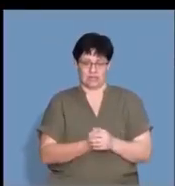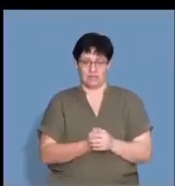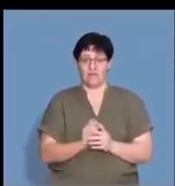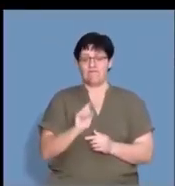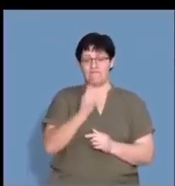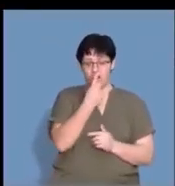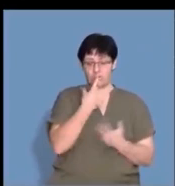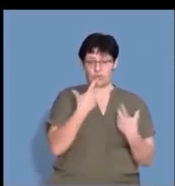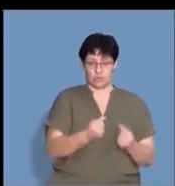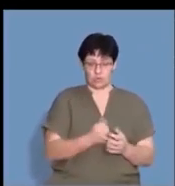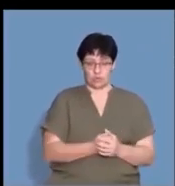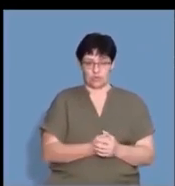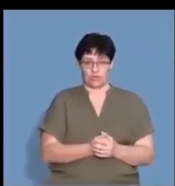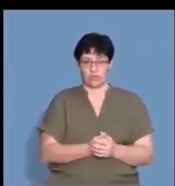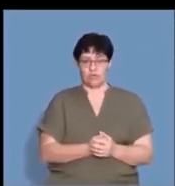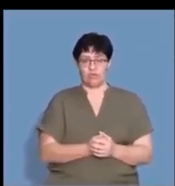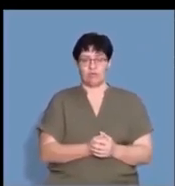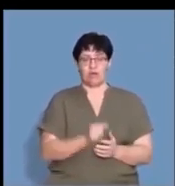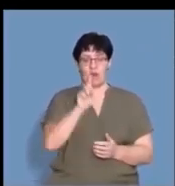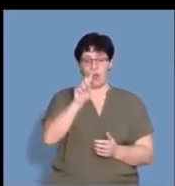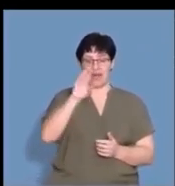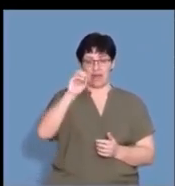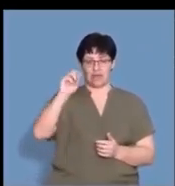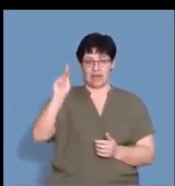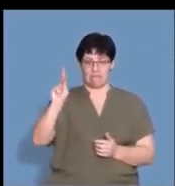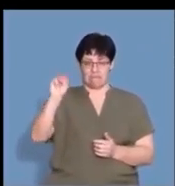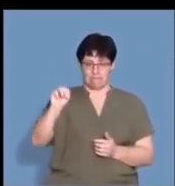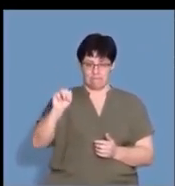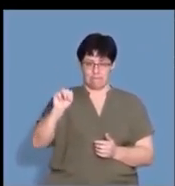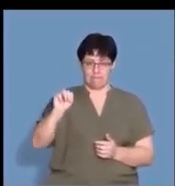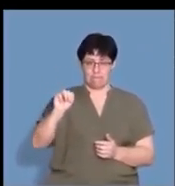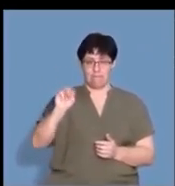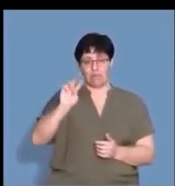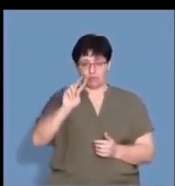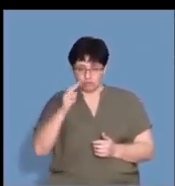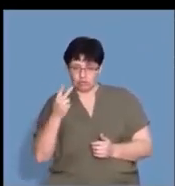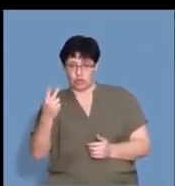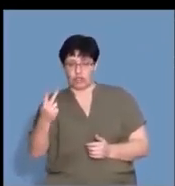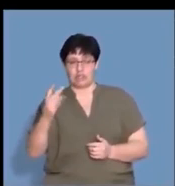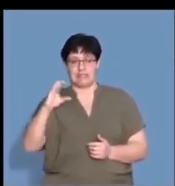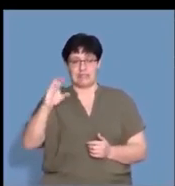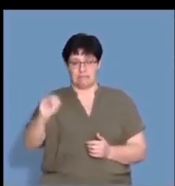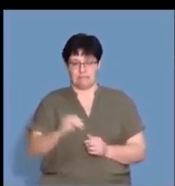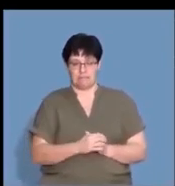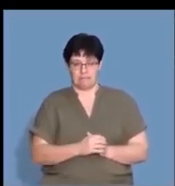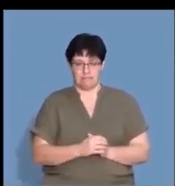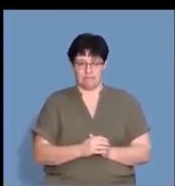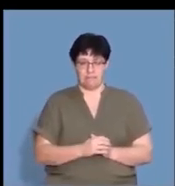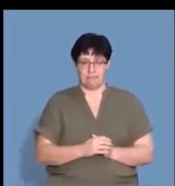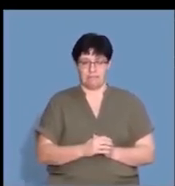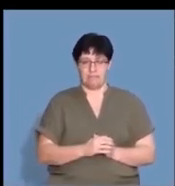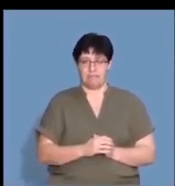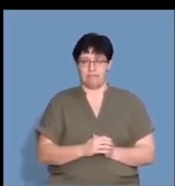the first thing I'm going to do is I'm going to convert my 100 kilometers into centimeters.